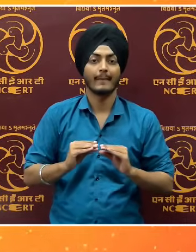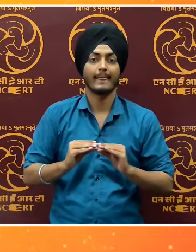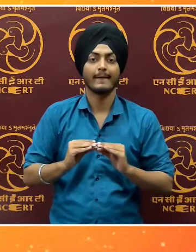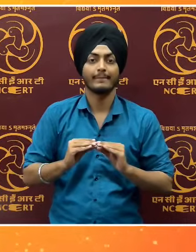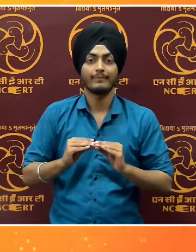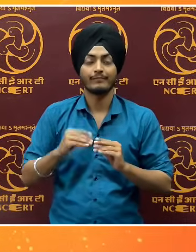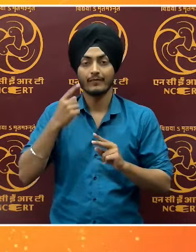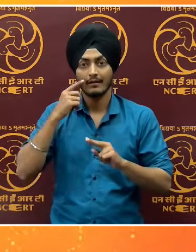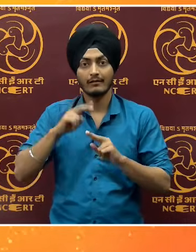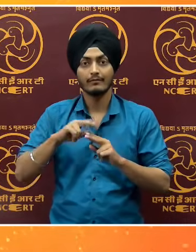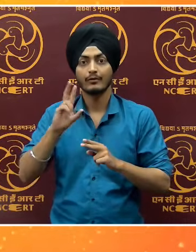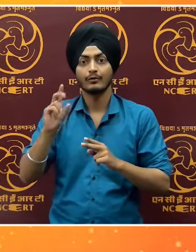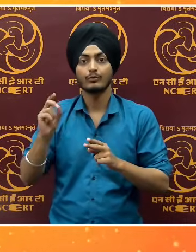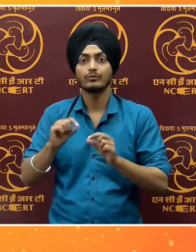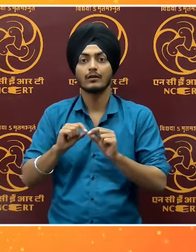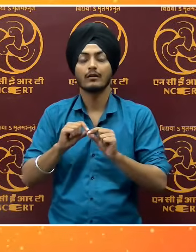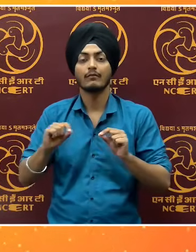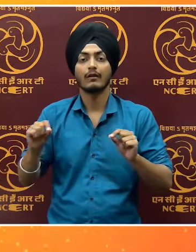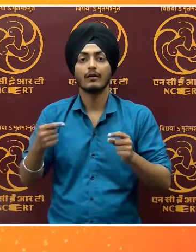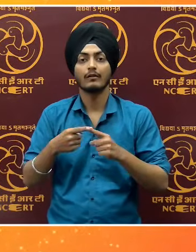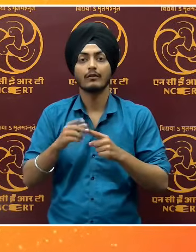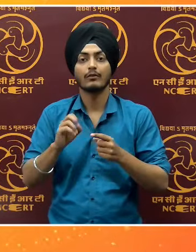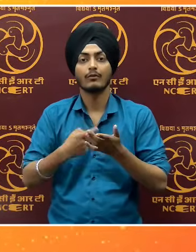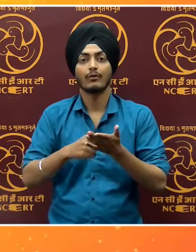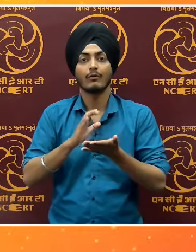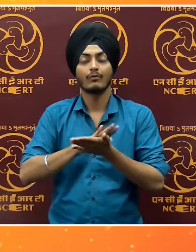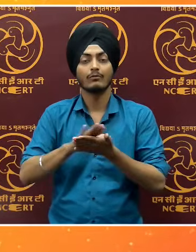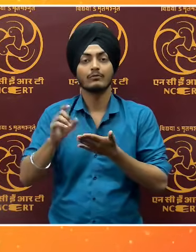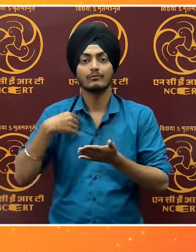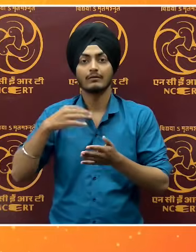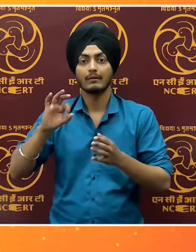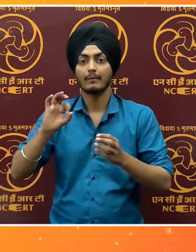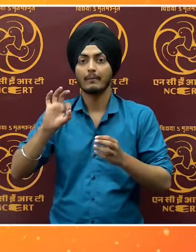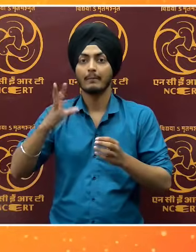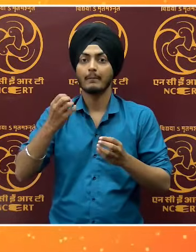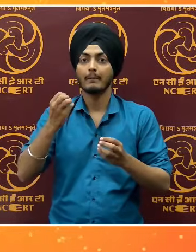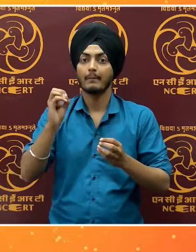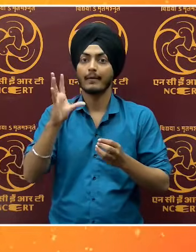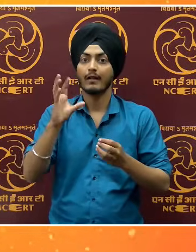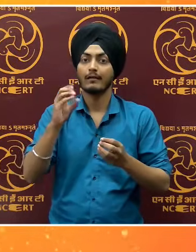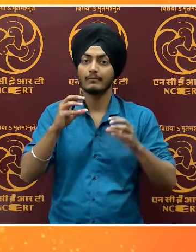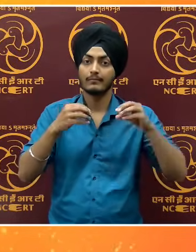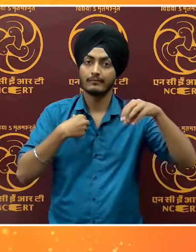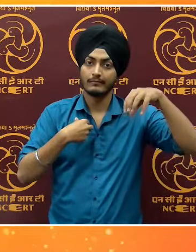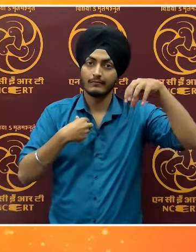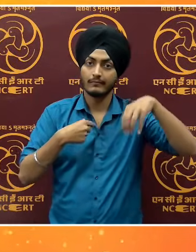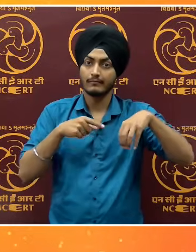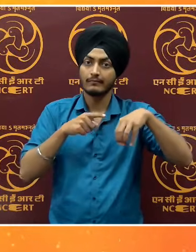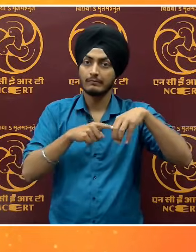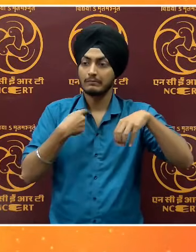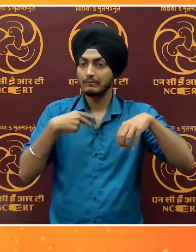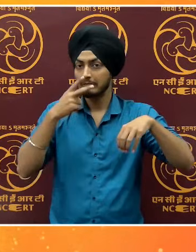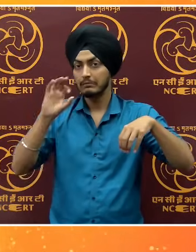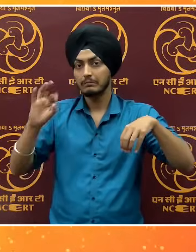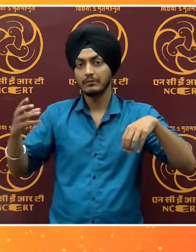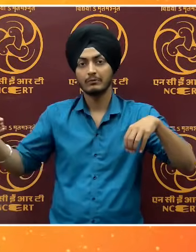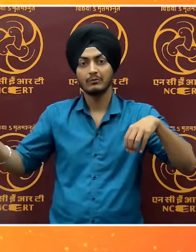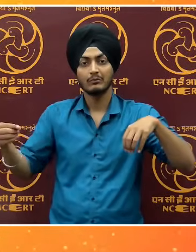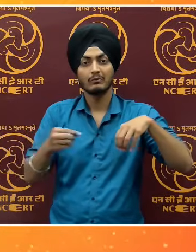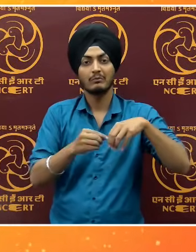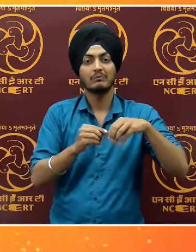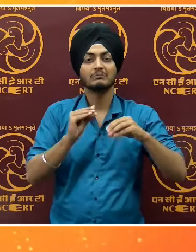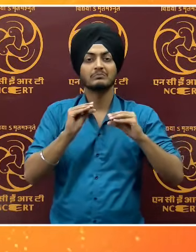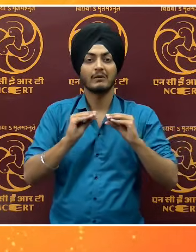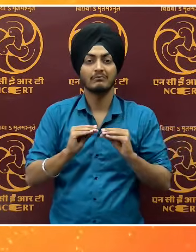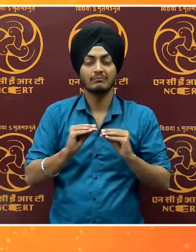When I am taking the torch bulb and the 20 watts bulb, torch bulb needs only few current. When compared